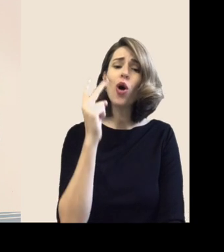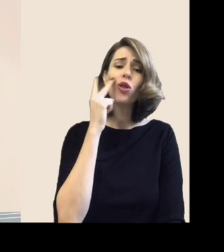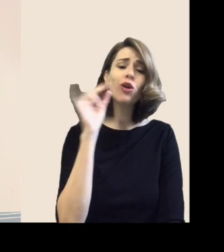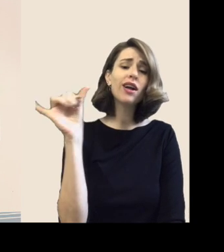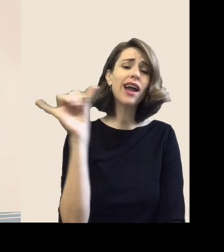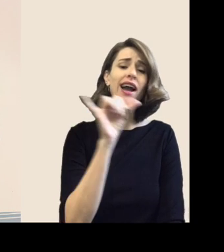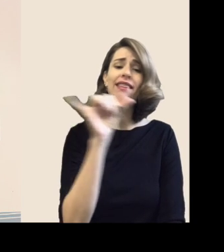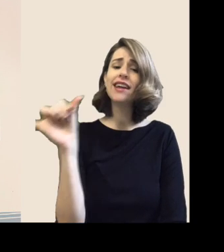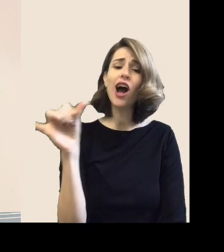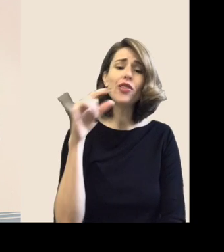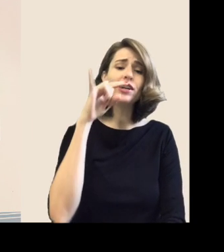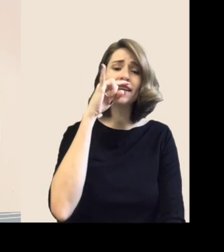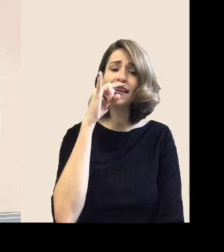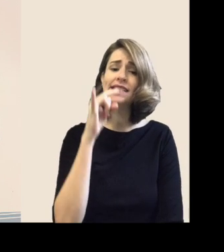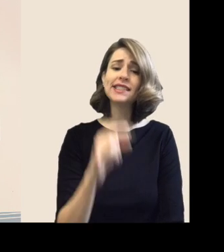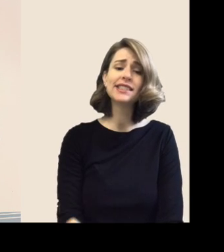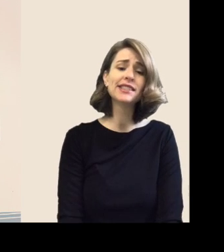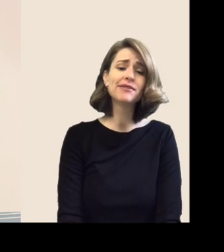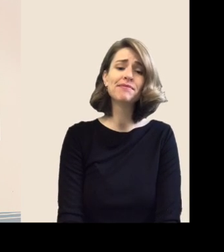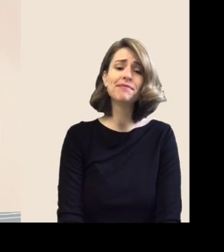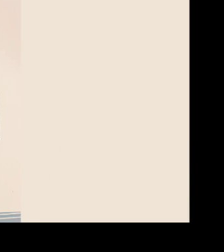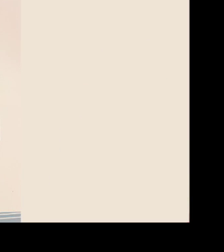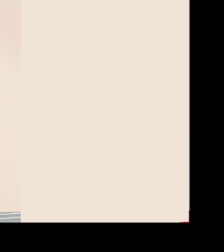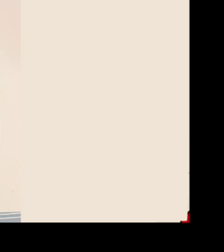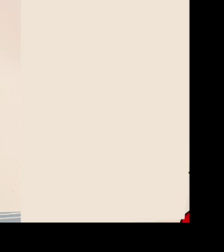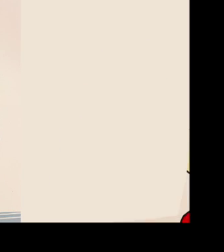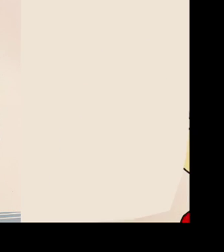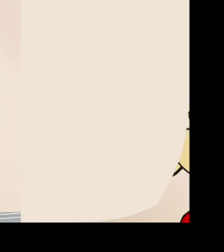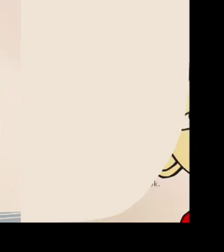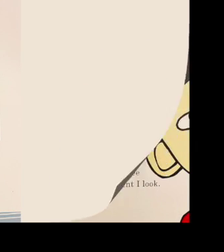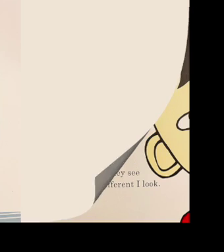I don't look like the other kids.